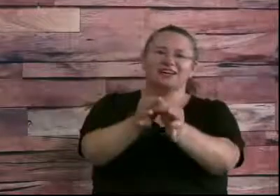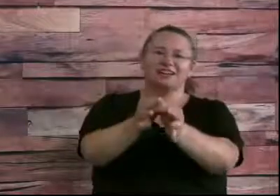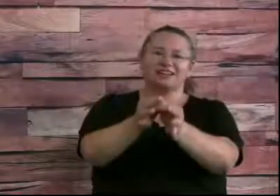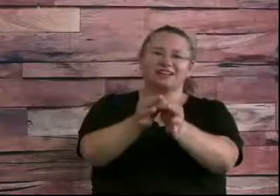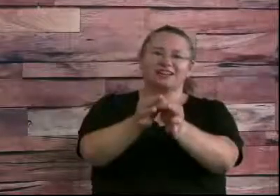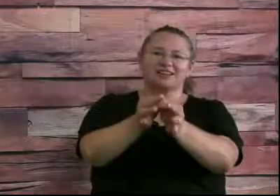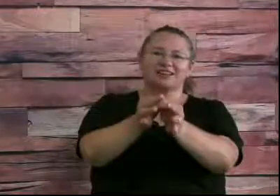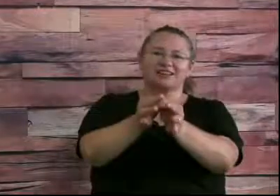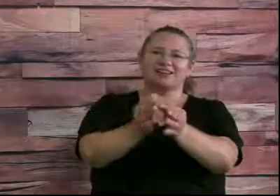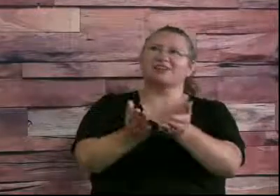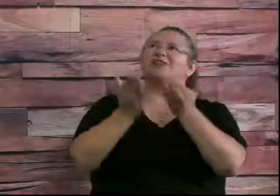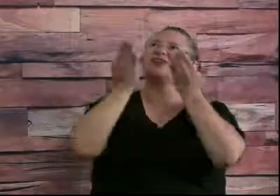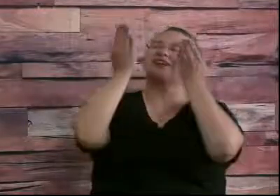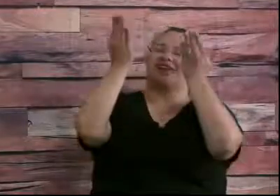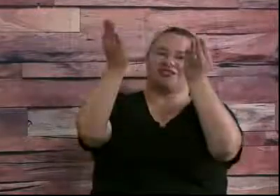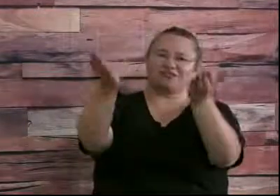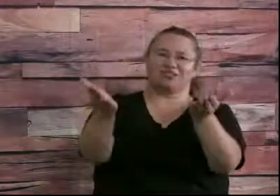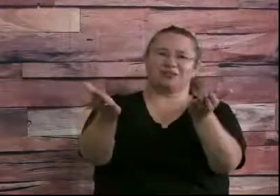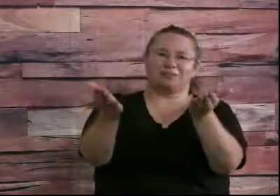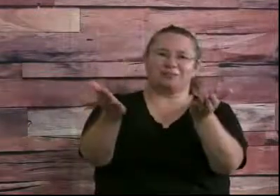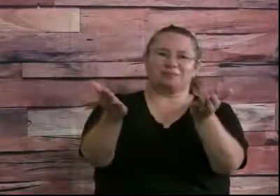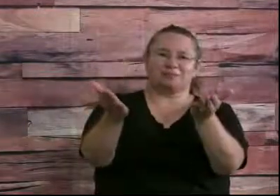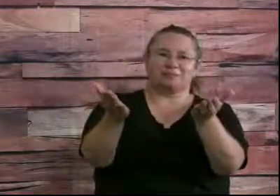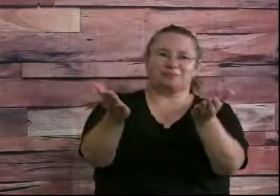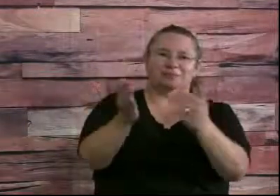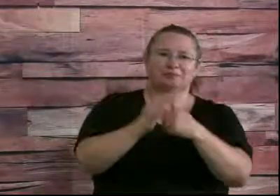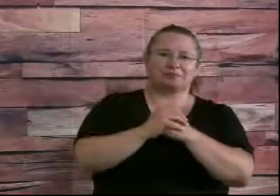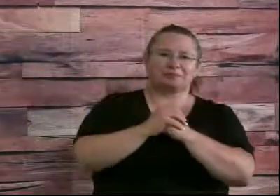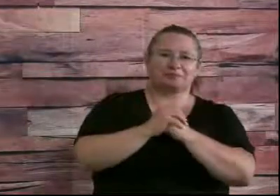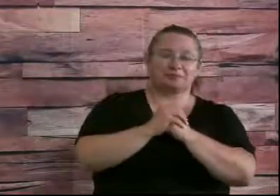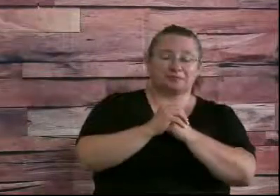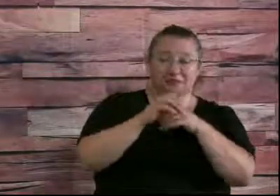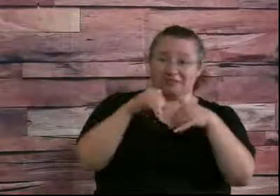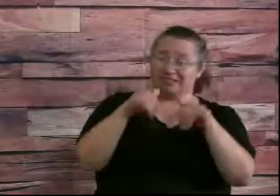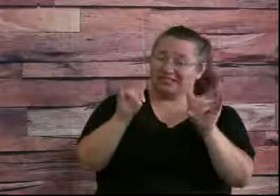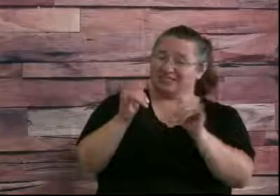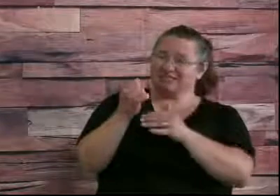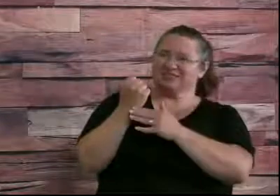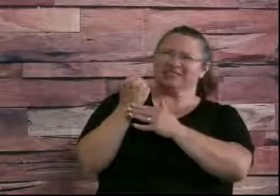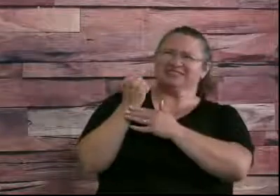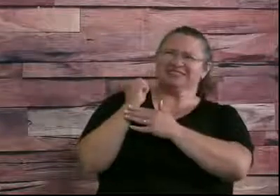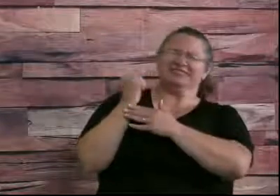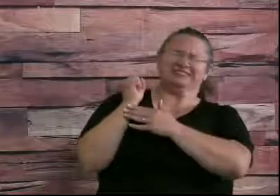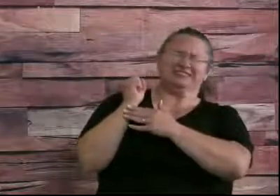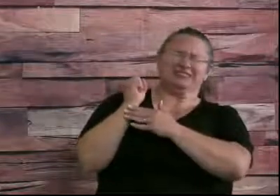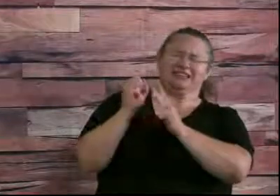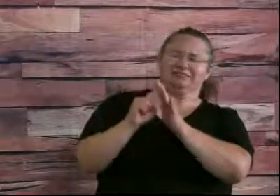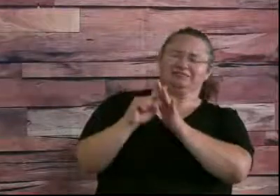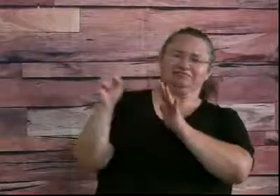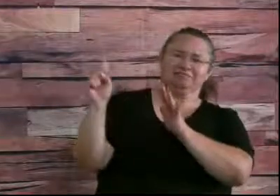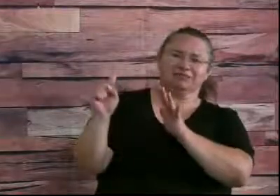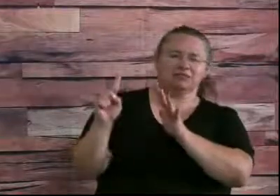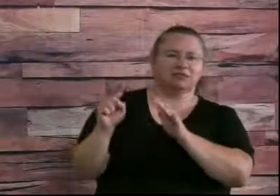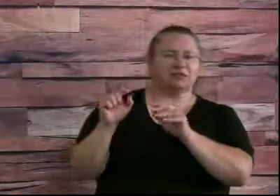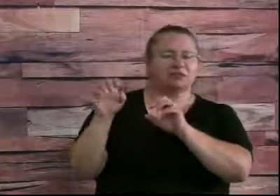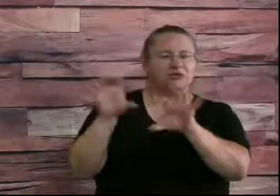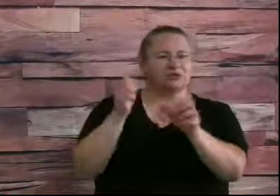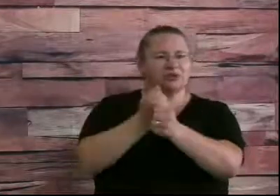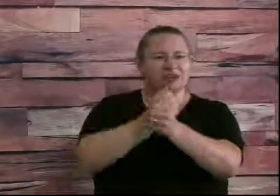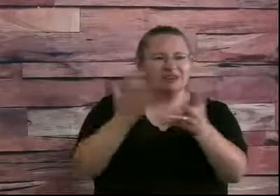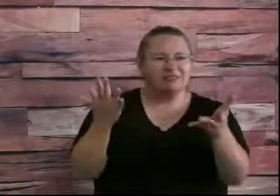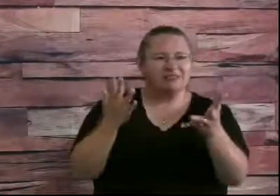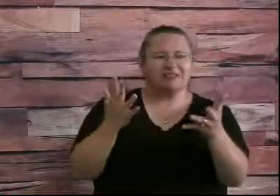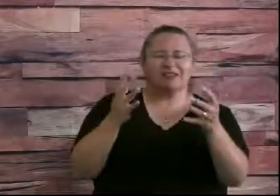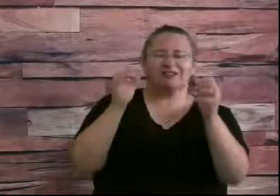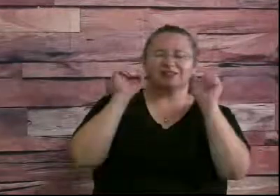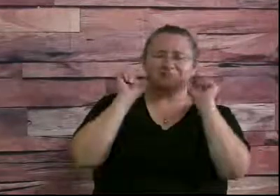that we can then offer them. And they still might resist and turn away. We might do everything